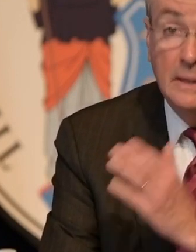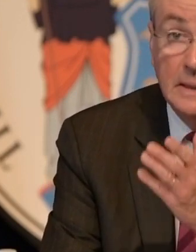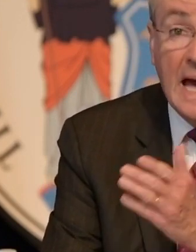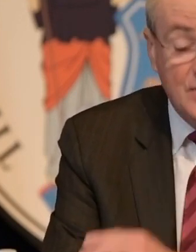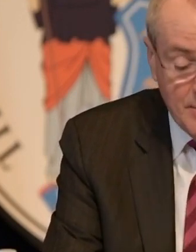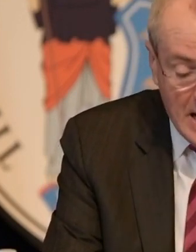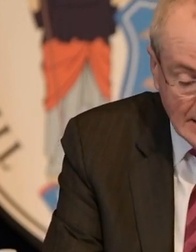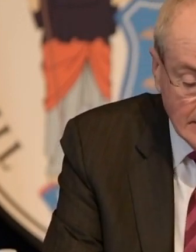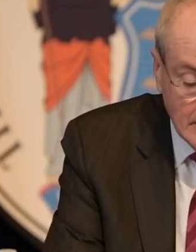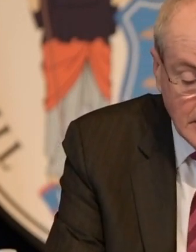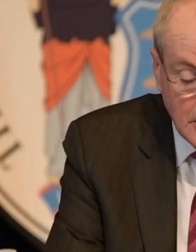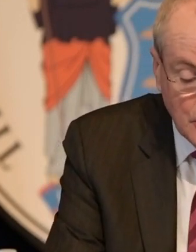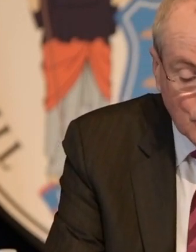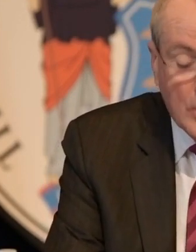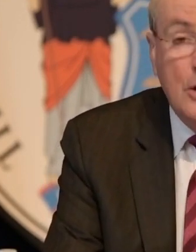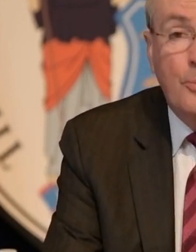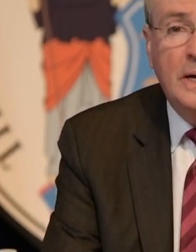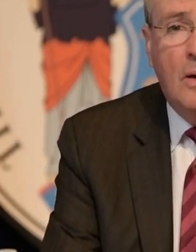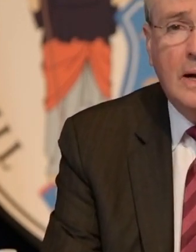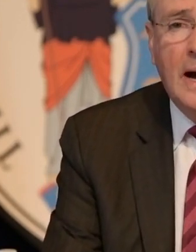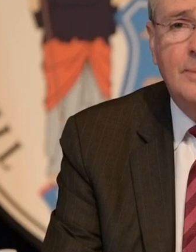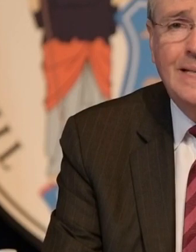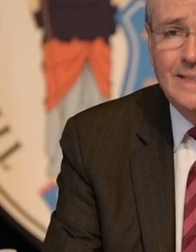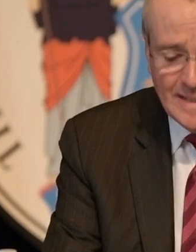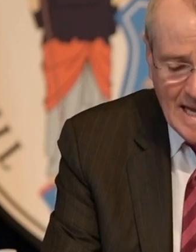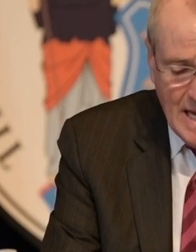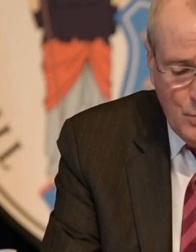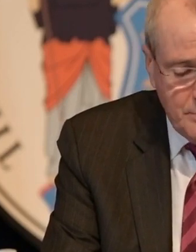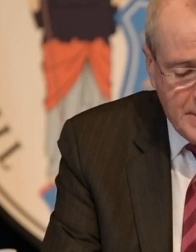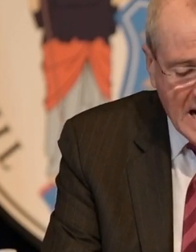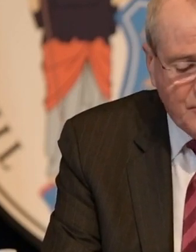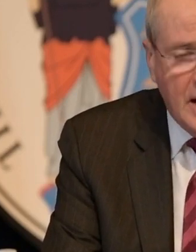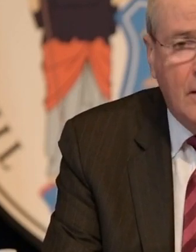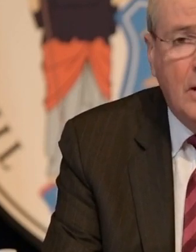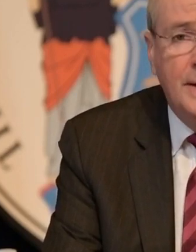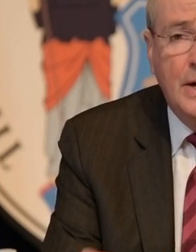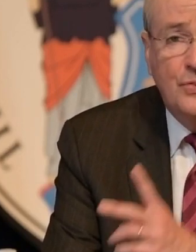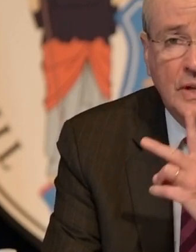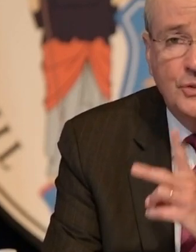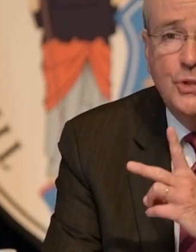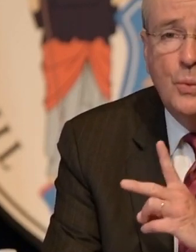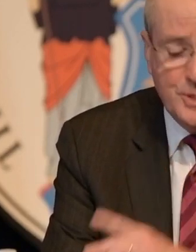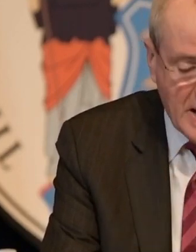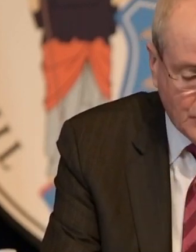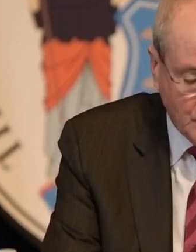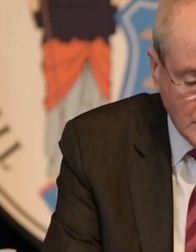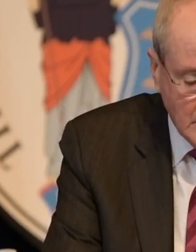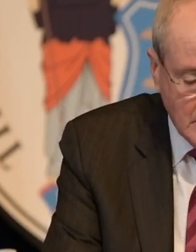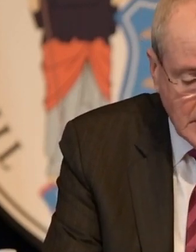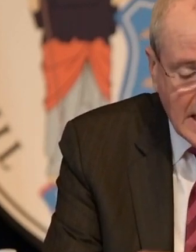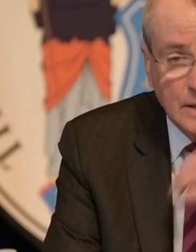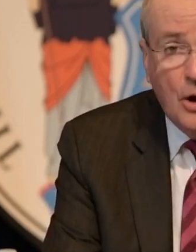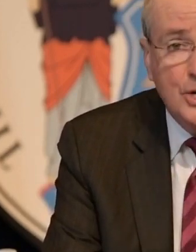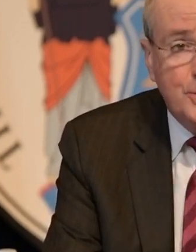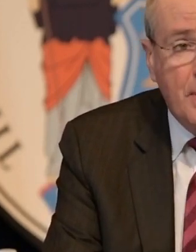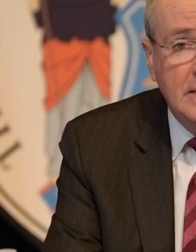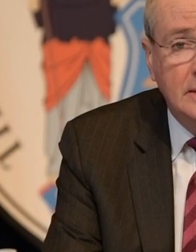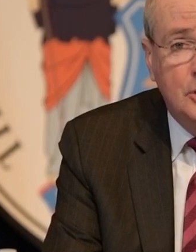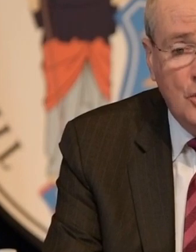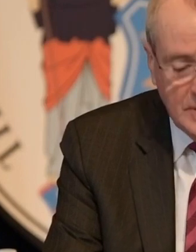community, as am I. Reopening our economy today would backfire on us in two respects: a